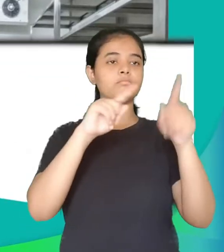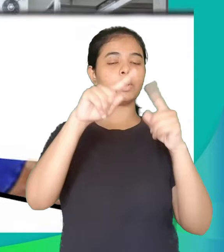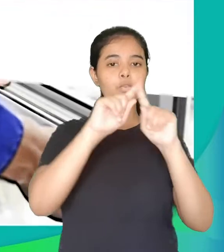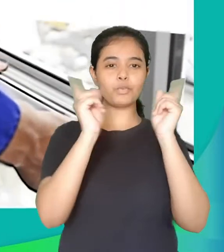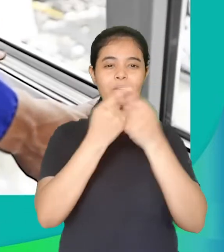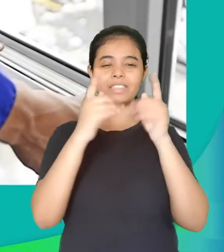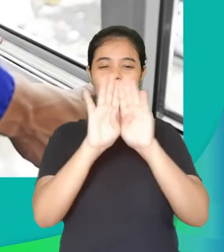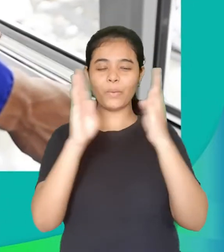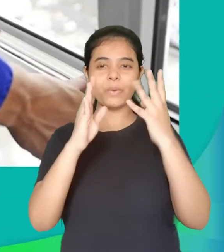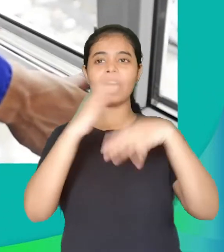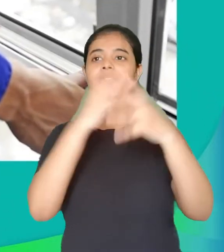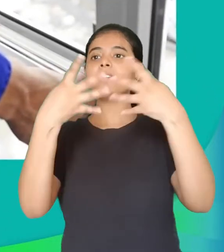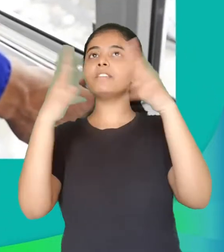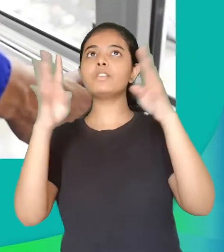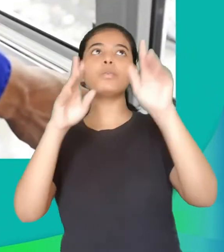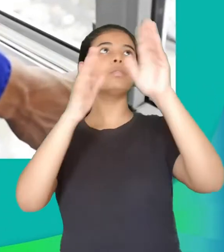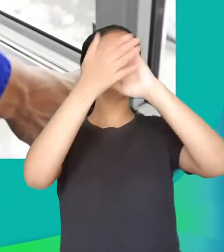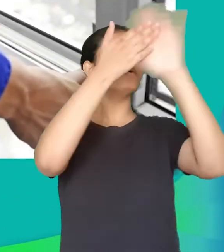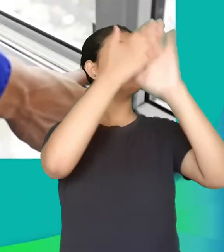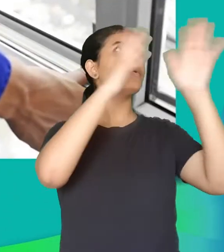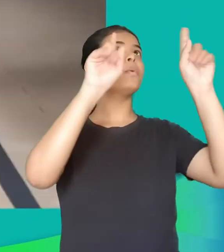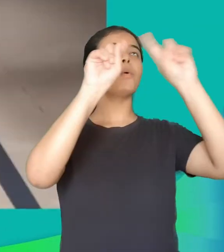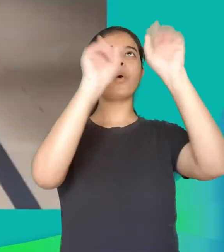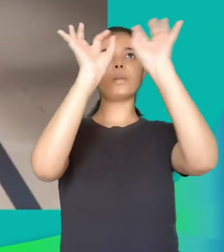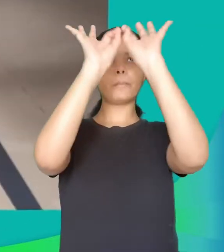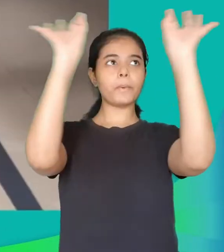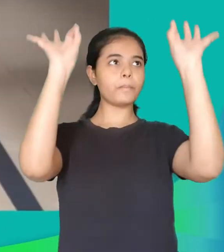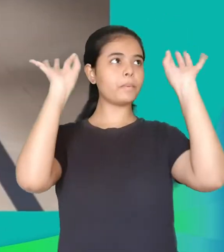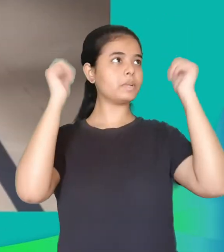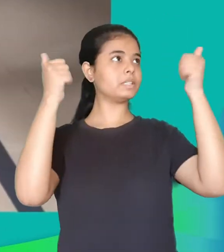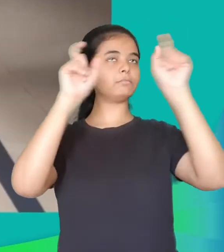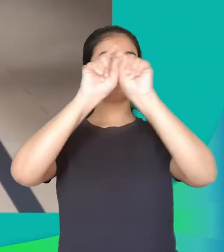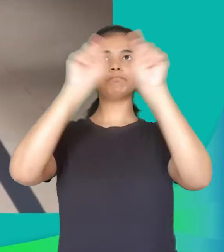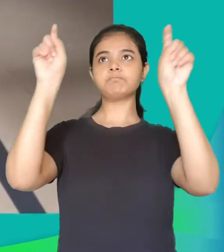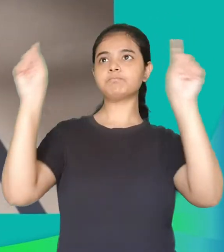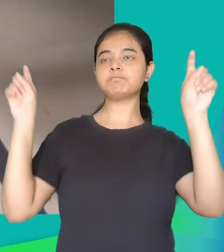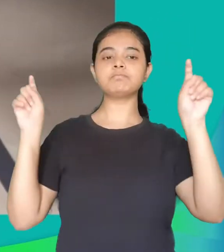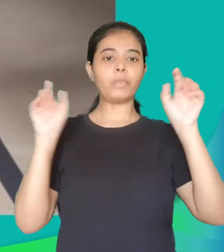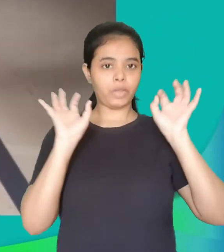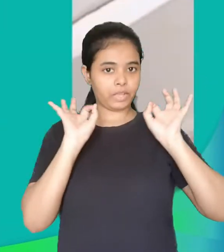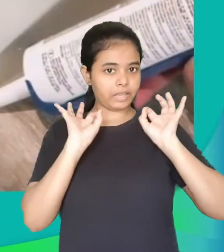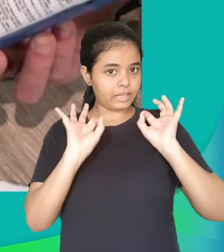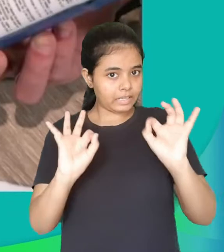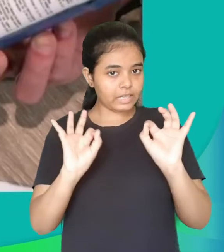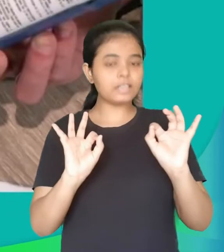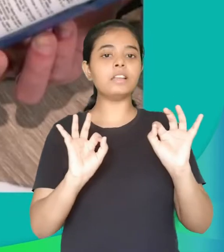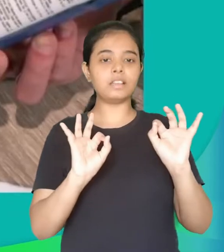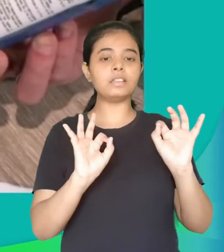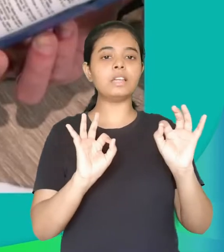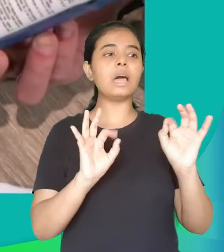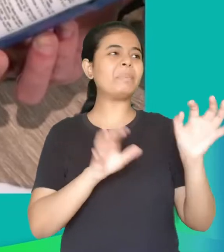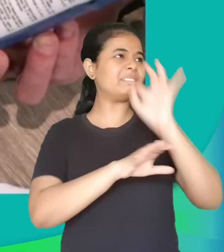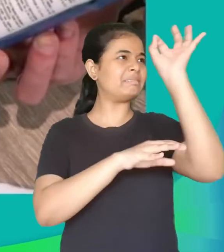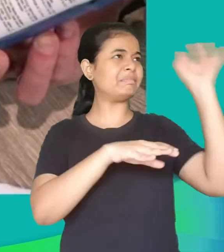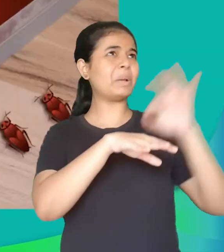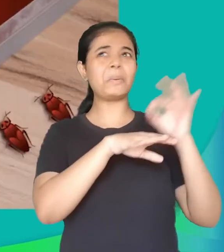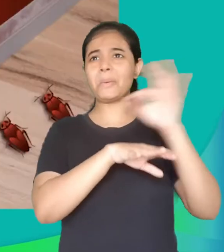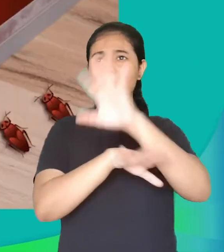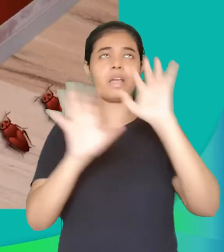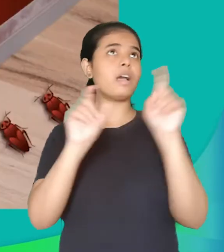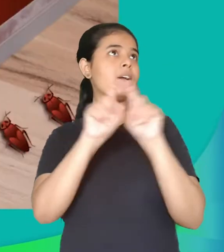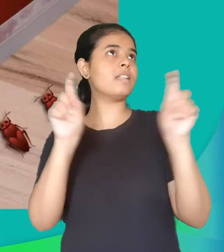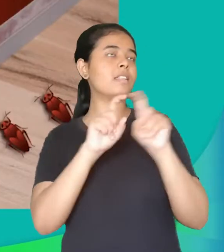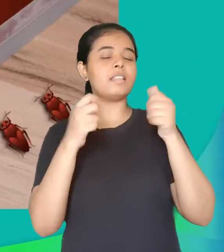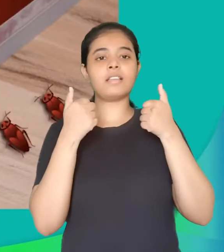regularly. Doors, windows, and roof of storage area shall be well sealed to prevent